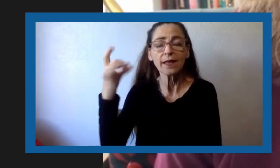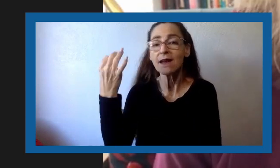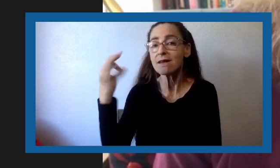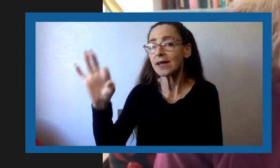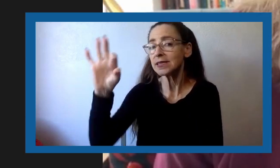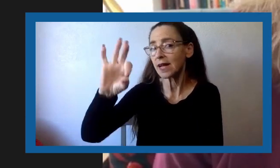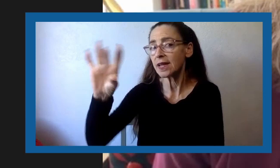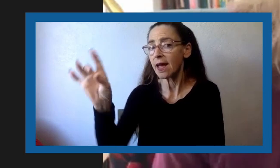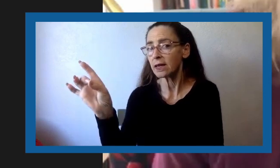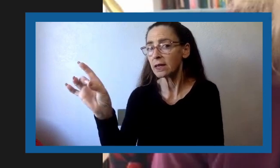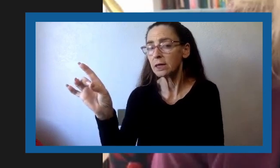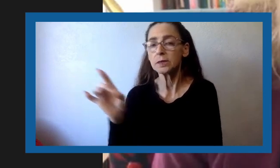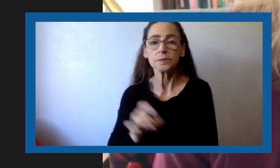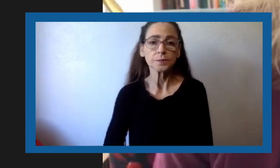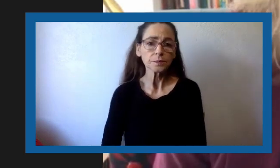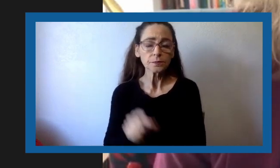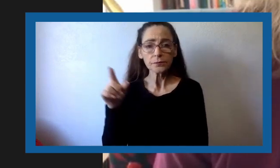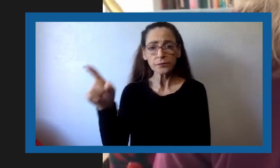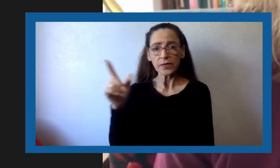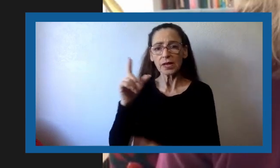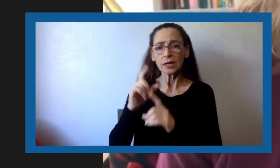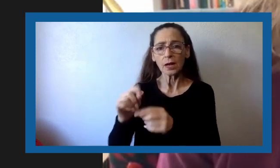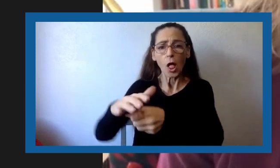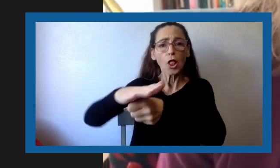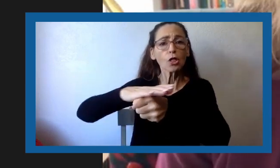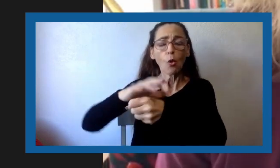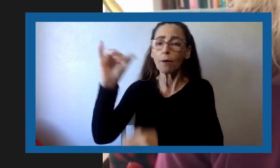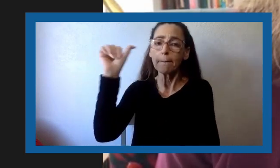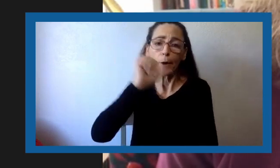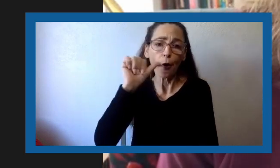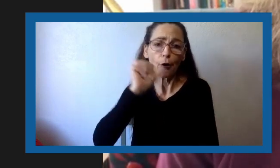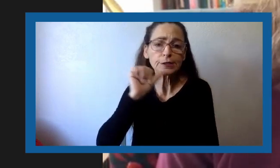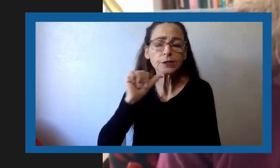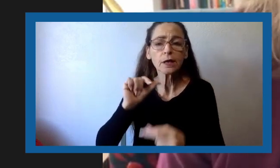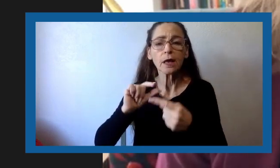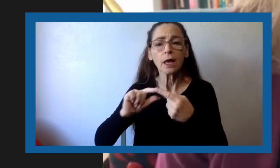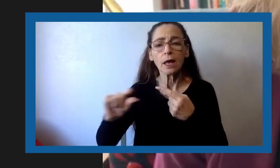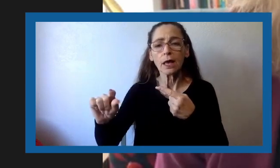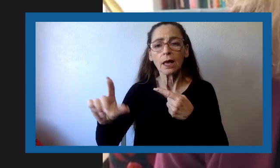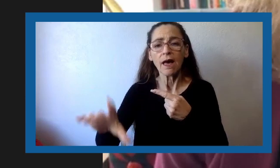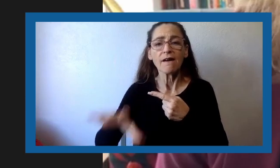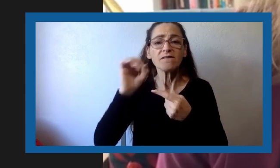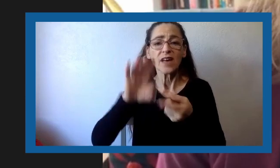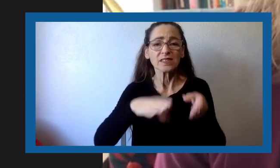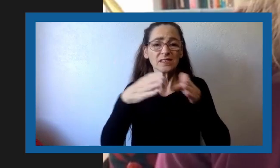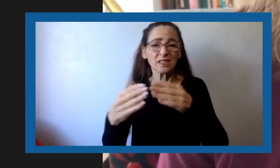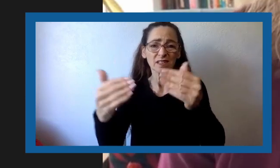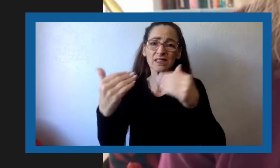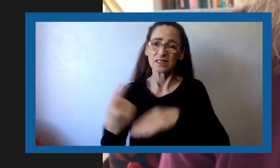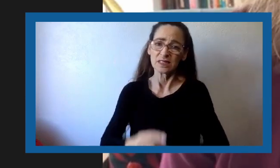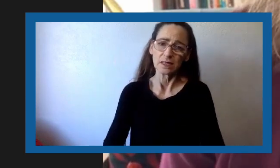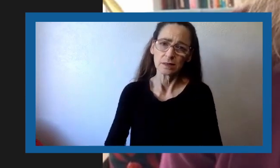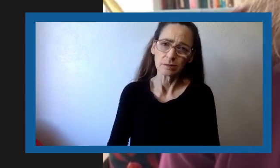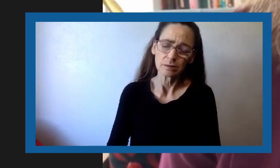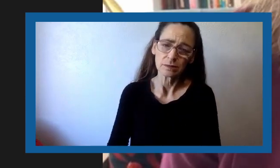1998. She had gone to one of the local bars the evening before and was found dead the next day.